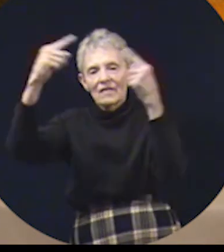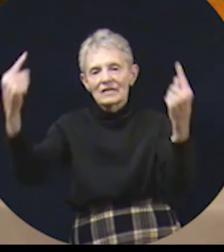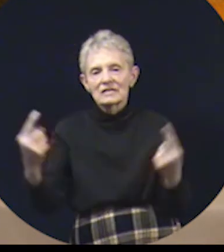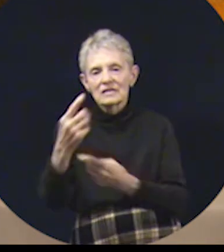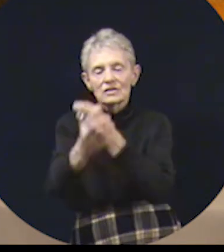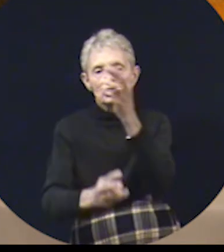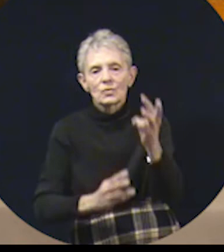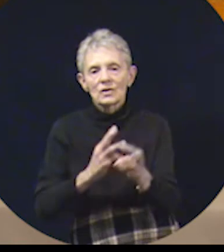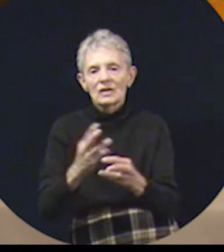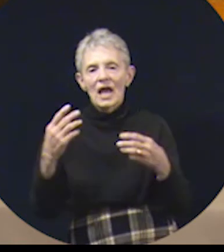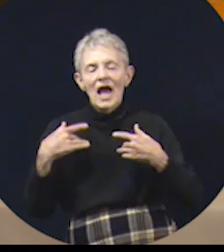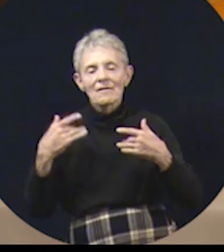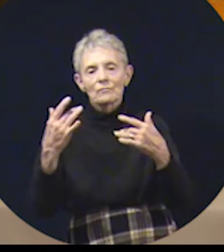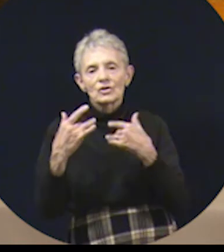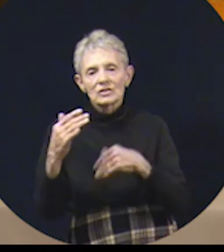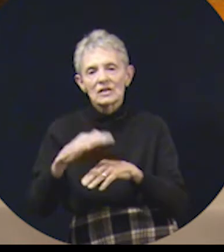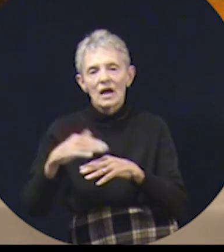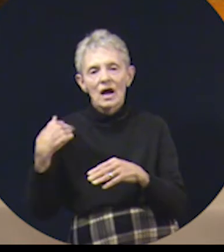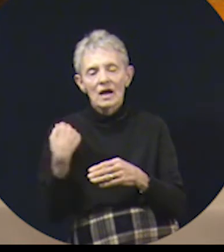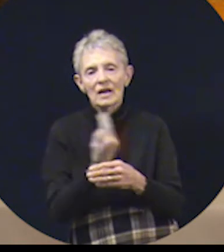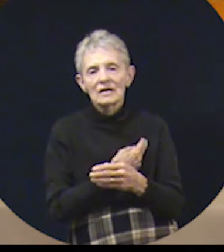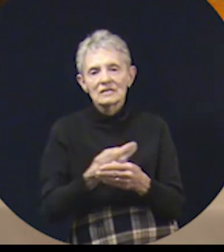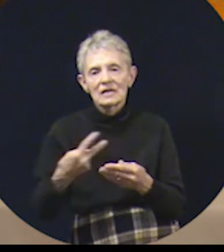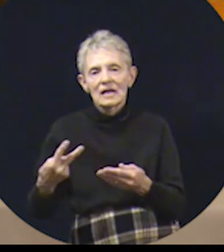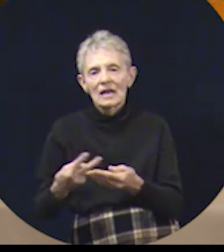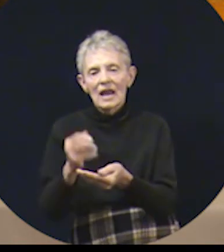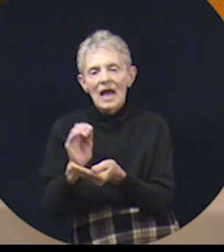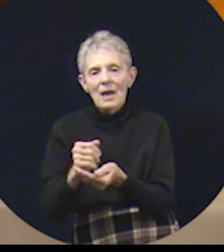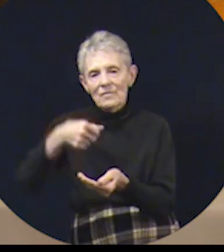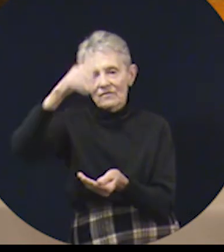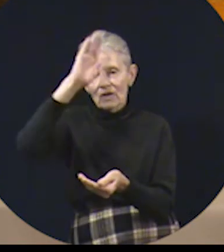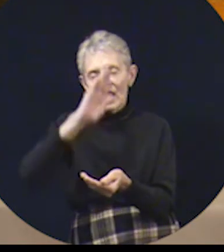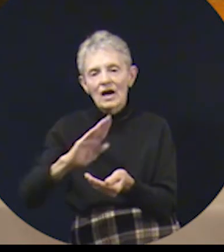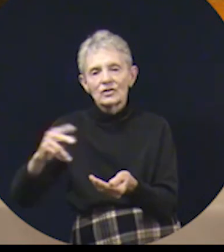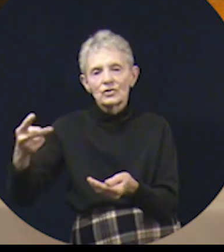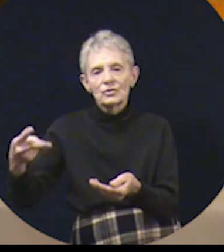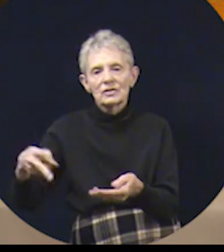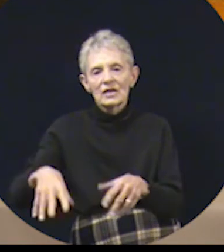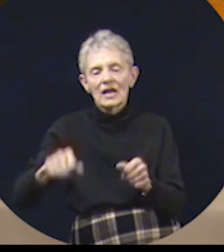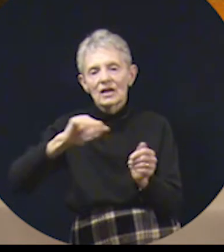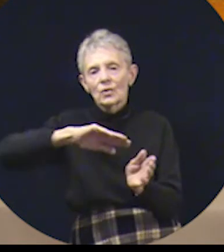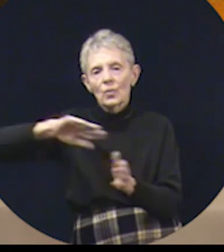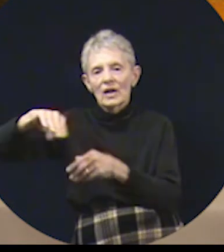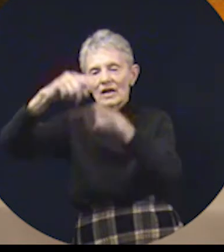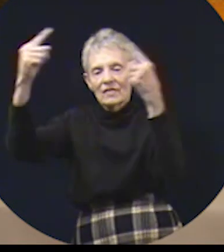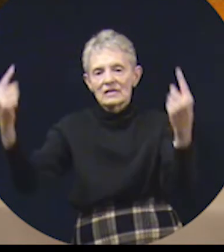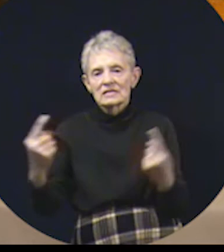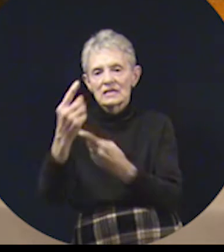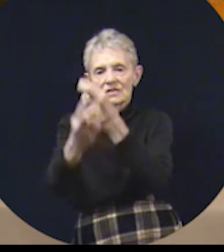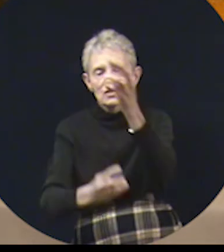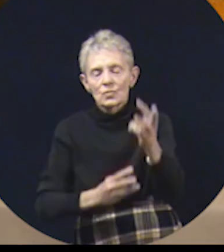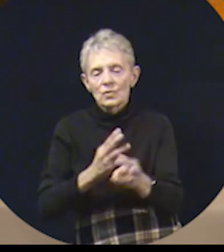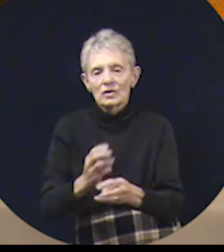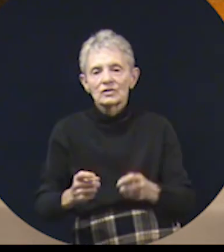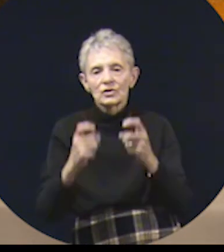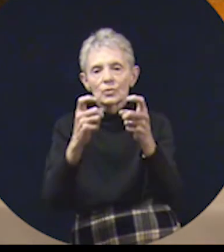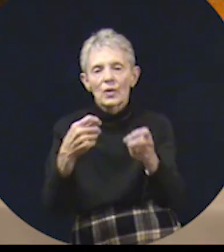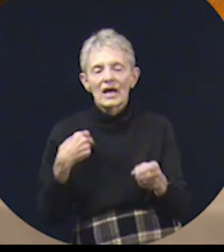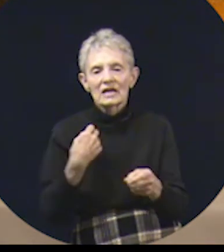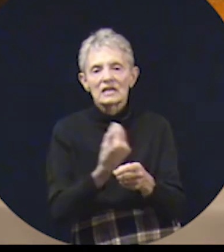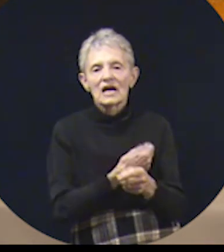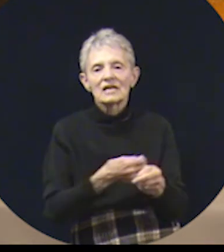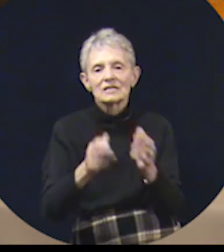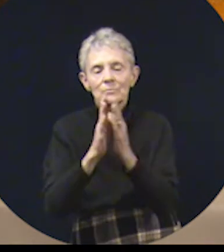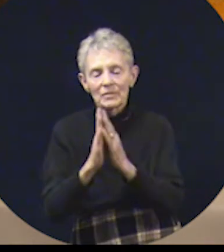of the world, have mercy on us. Lamb of God, you take away the sin of the world, grant us peace.